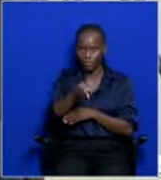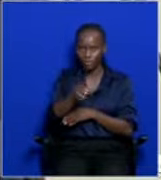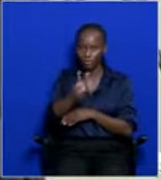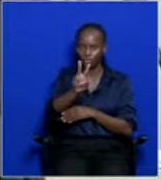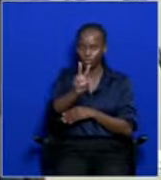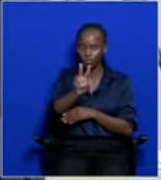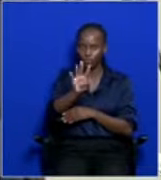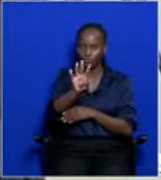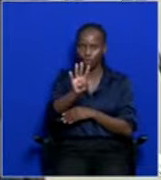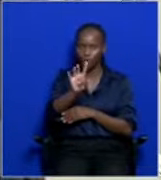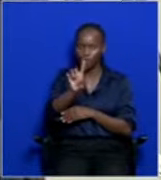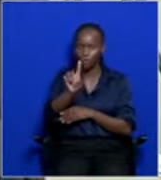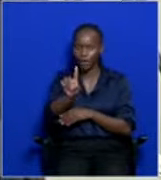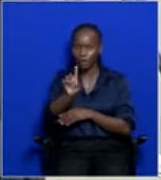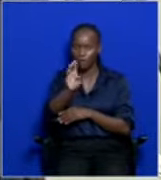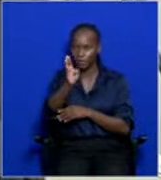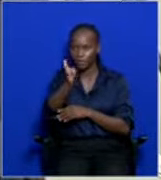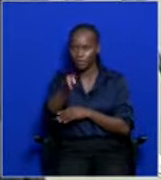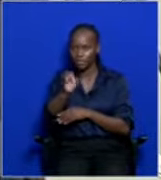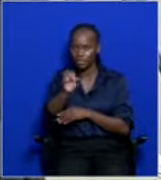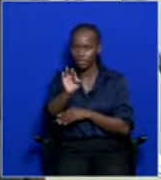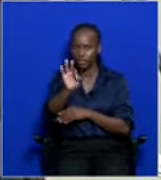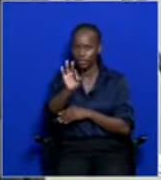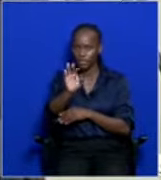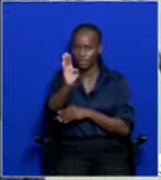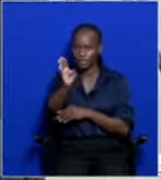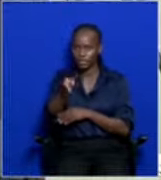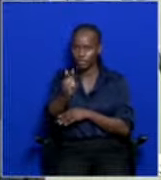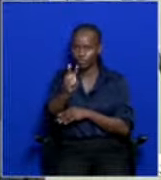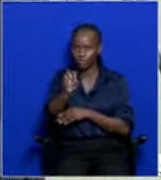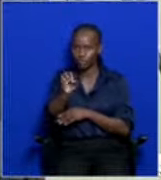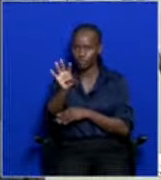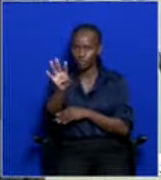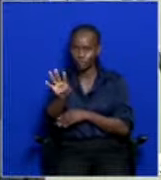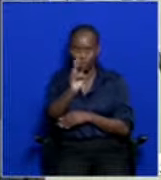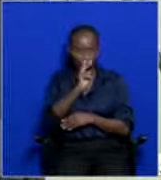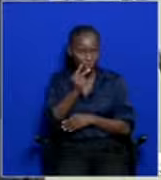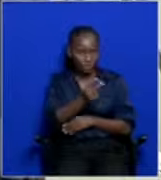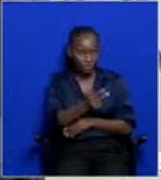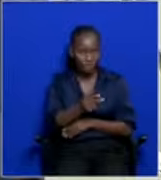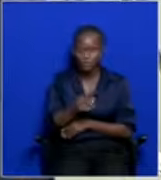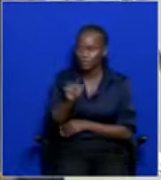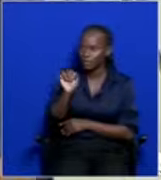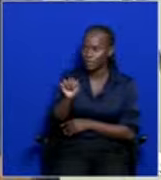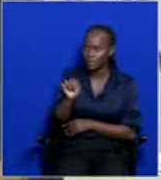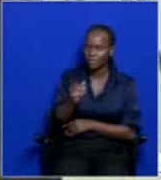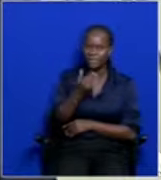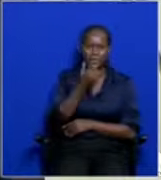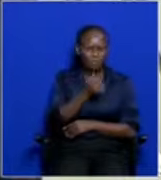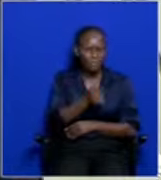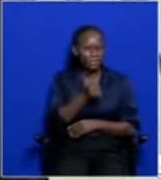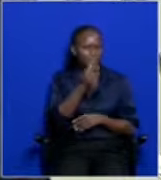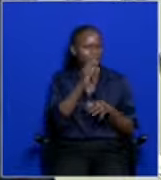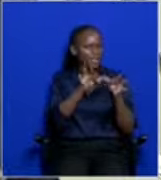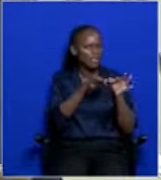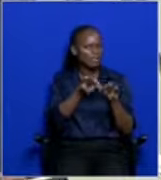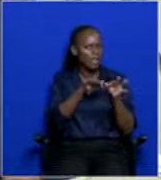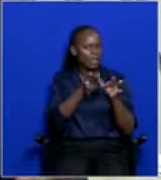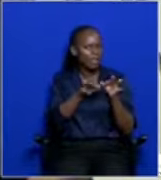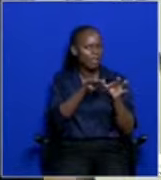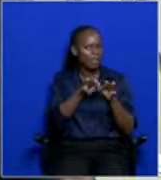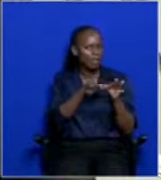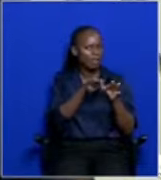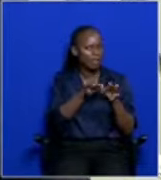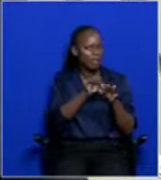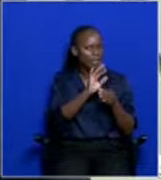241/03/2024. Do you see that? Yes. Could you please take the commissioners through the detail of that case? And then we will